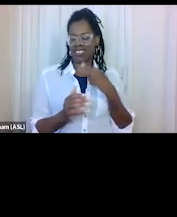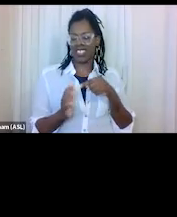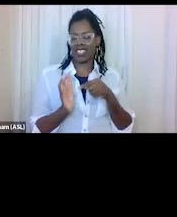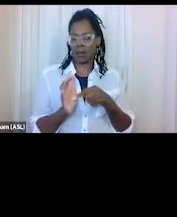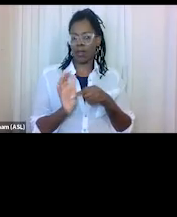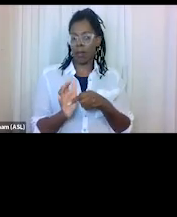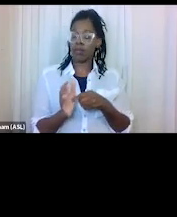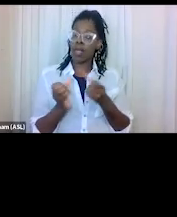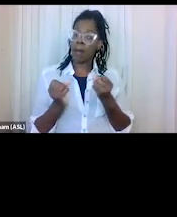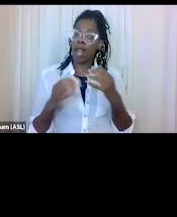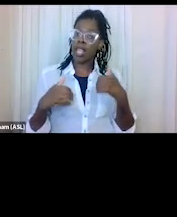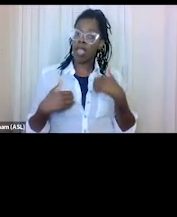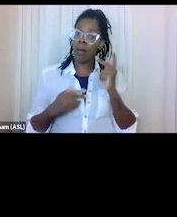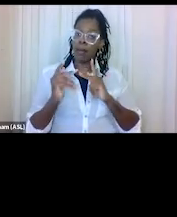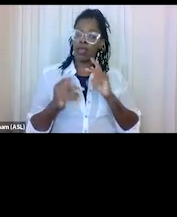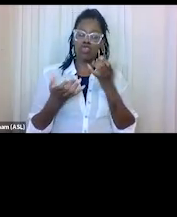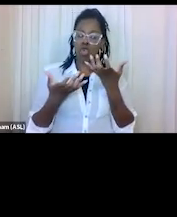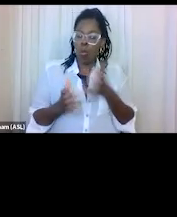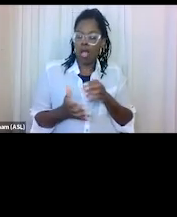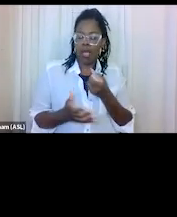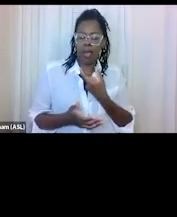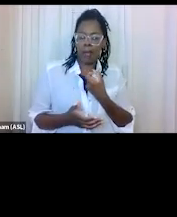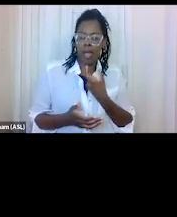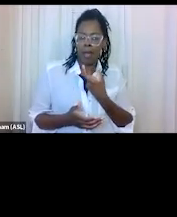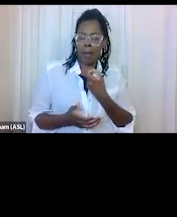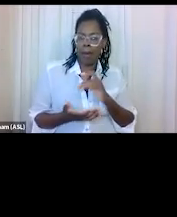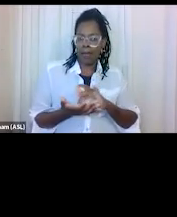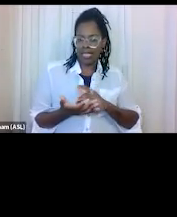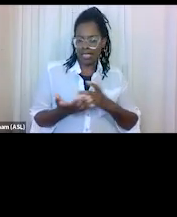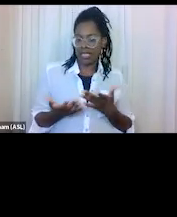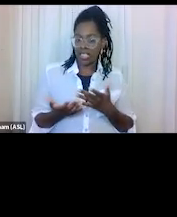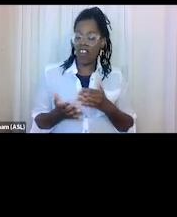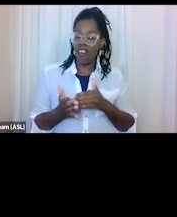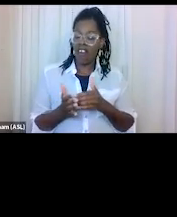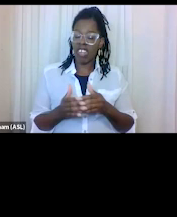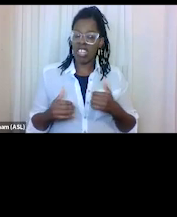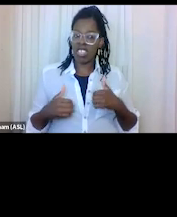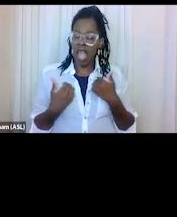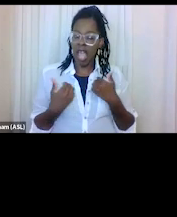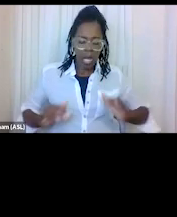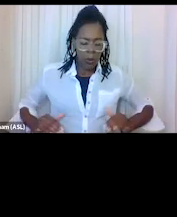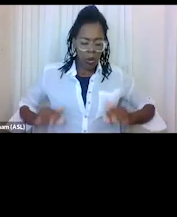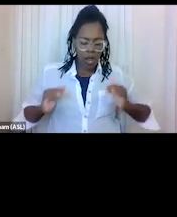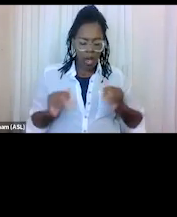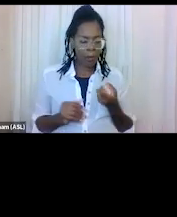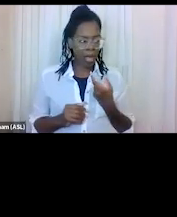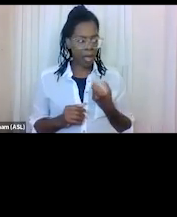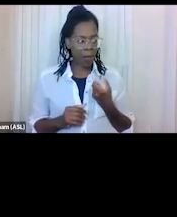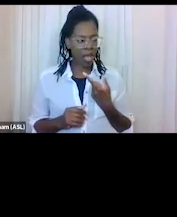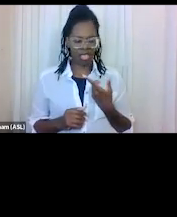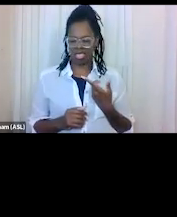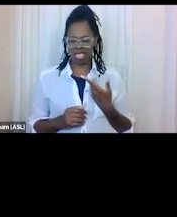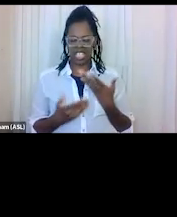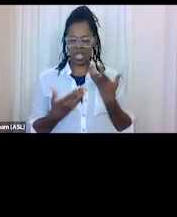take medication, and it's understandable because they were likely given medication and they didn't want it as a youth.